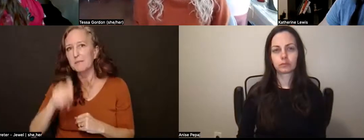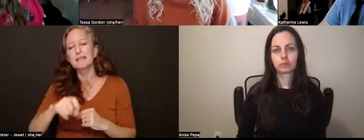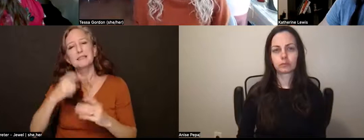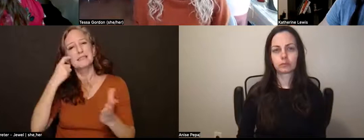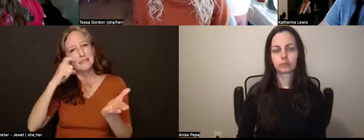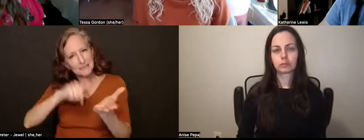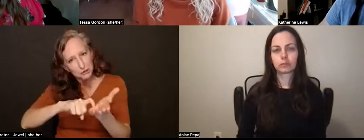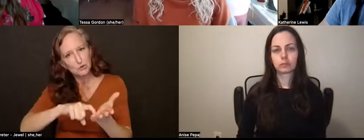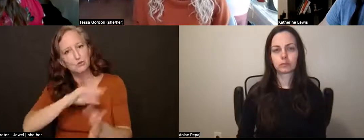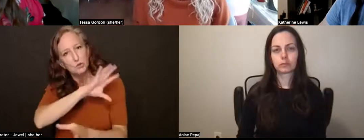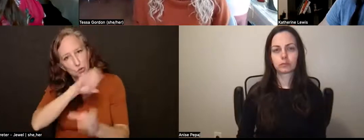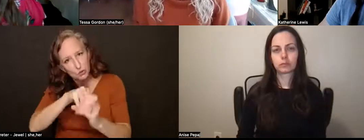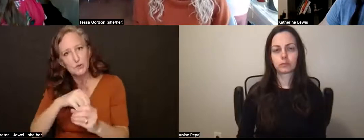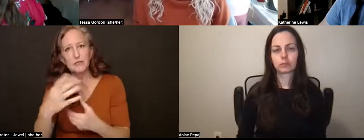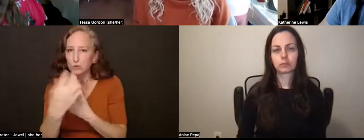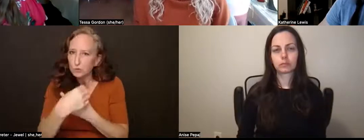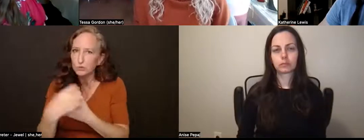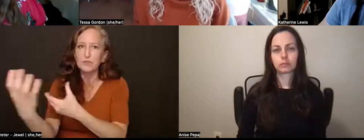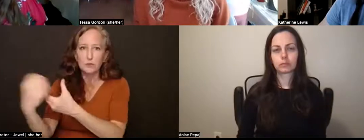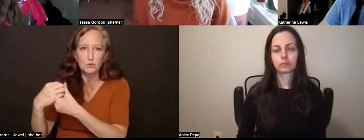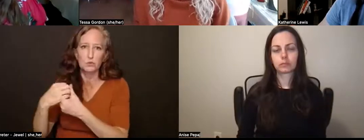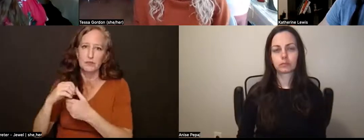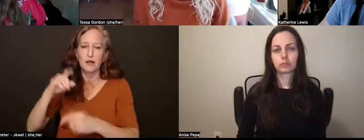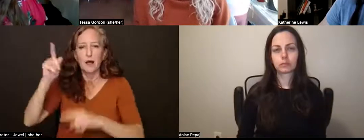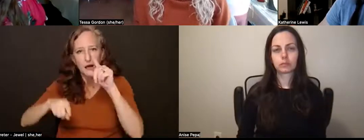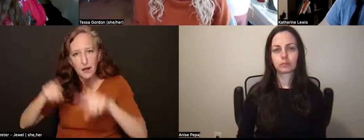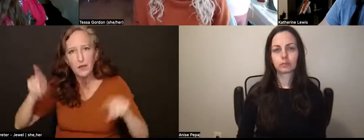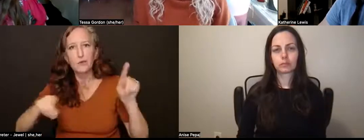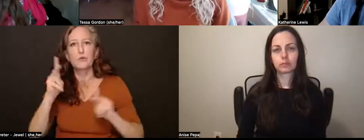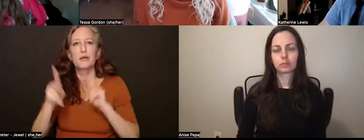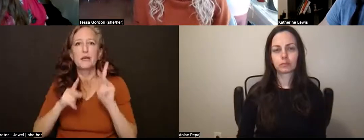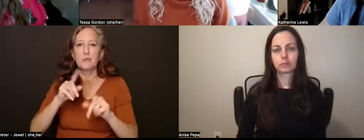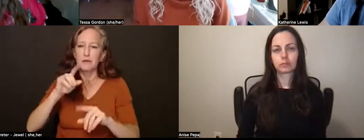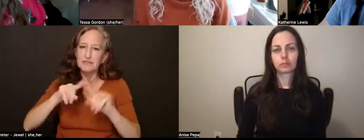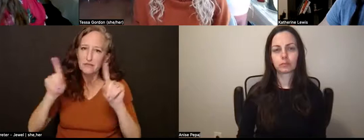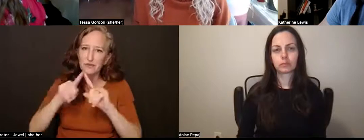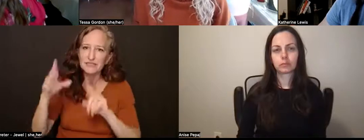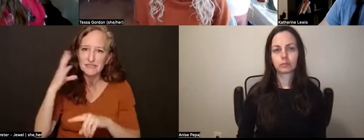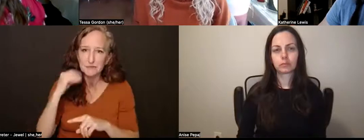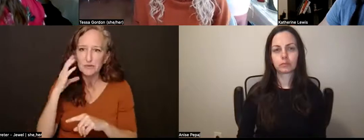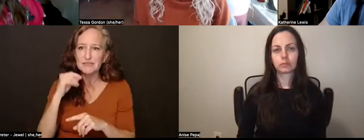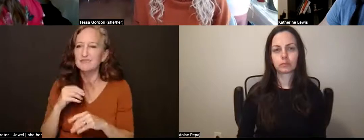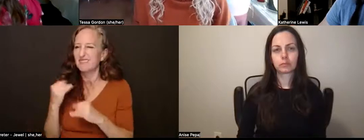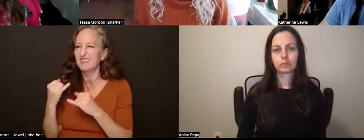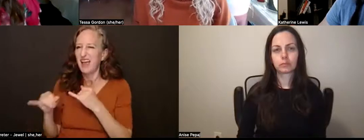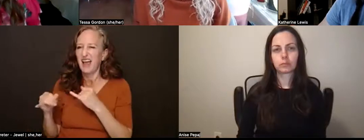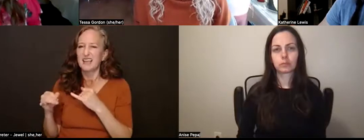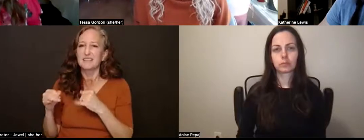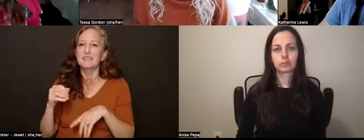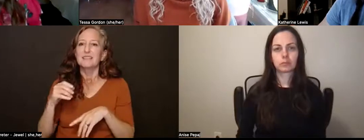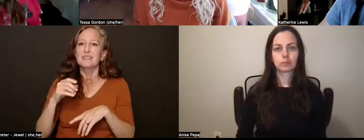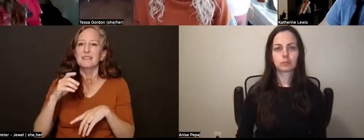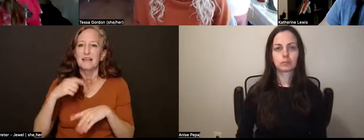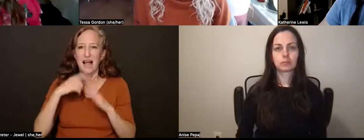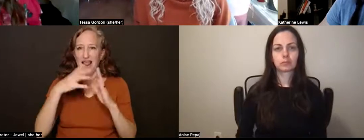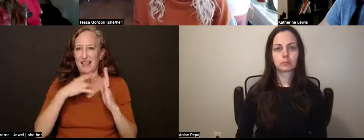of including other people, other vantage points, other experiences. And the last thing is, I would say, because I'm a note